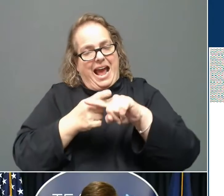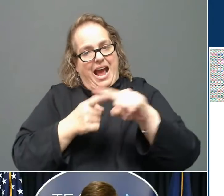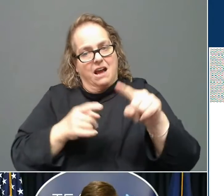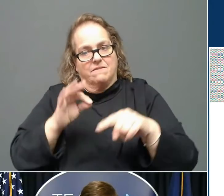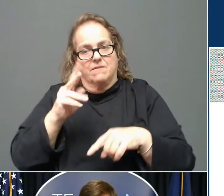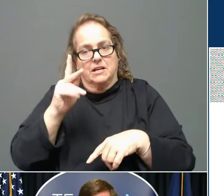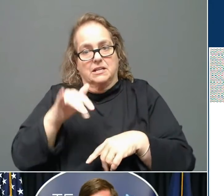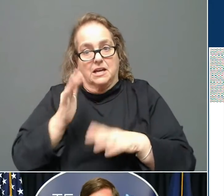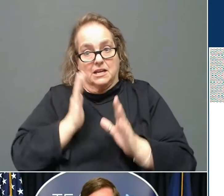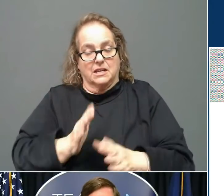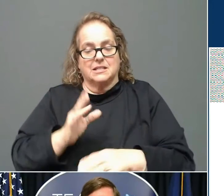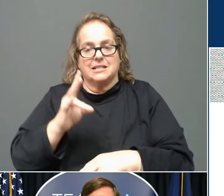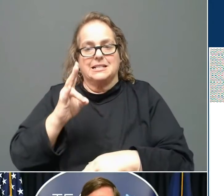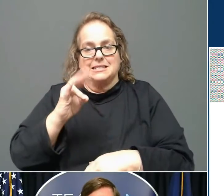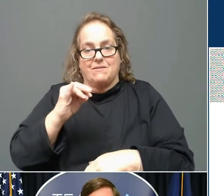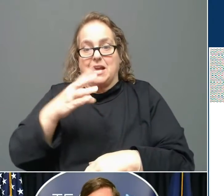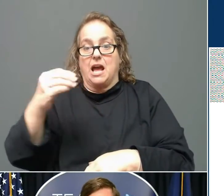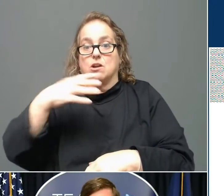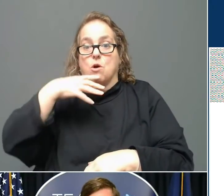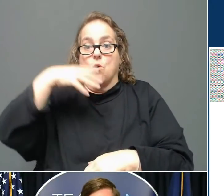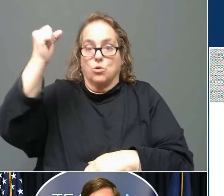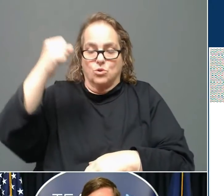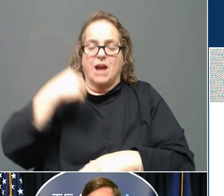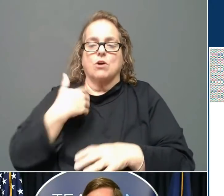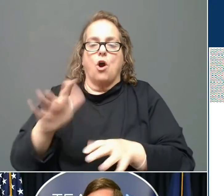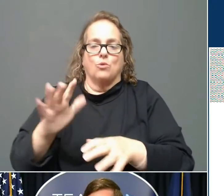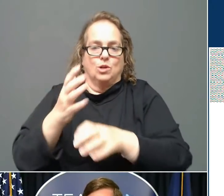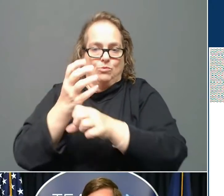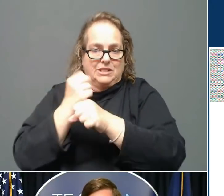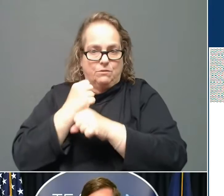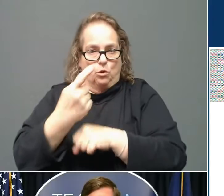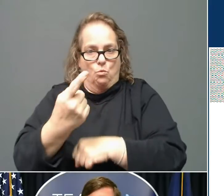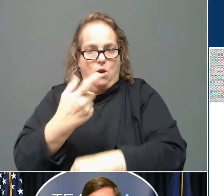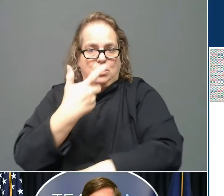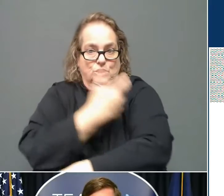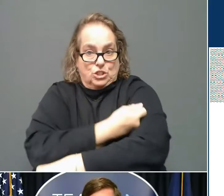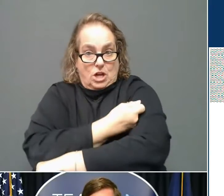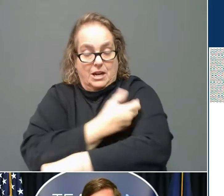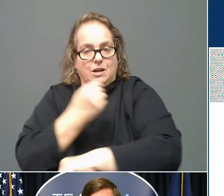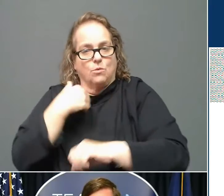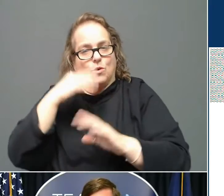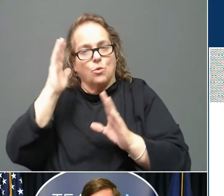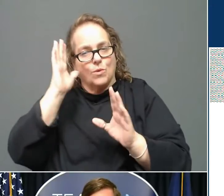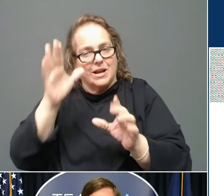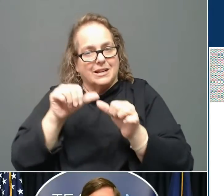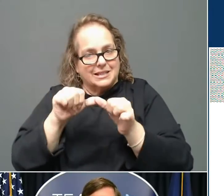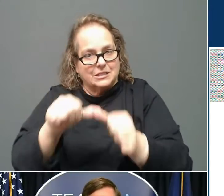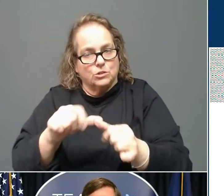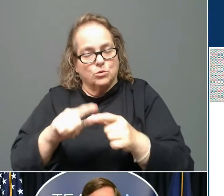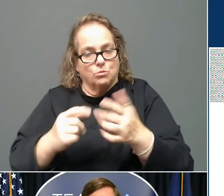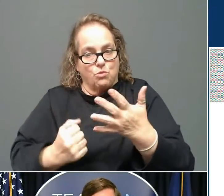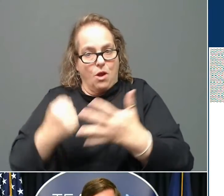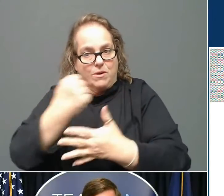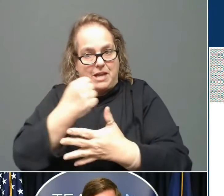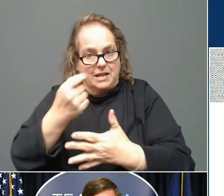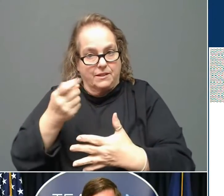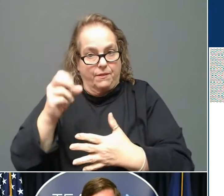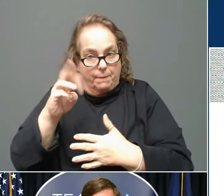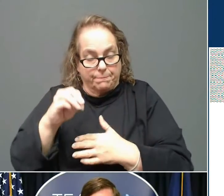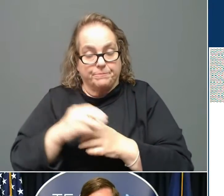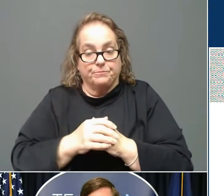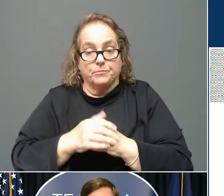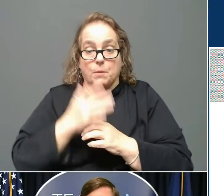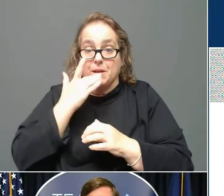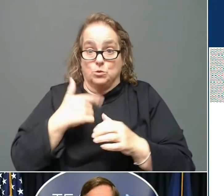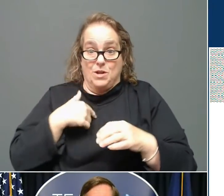and older have received at least one shot of hope, and we are continuing to prioritize on them. Just because we open 1C,